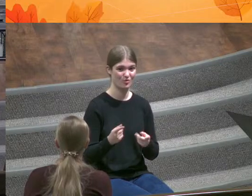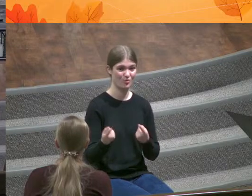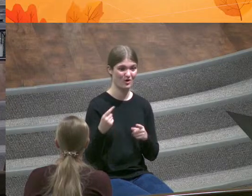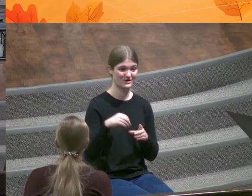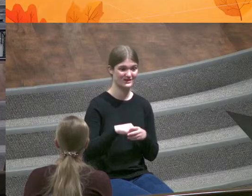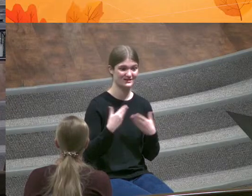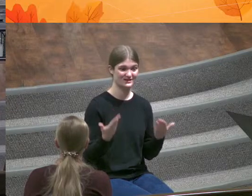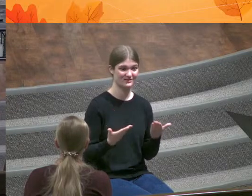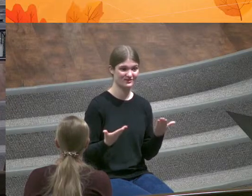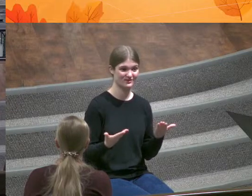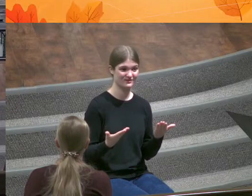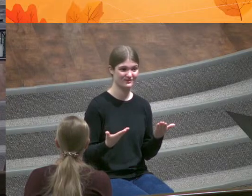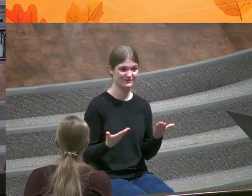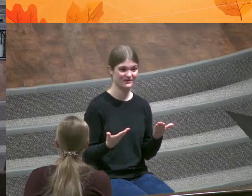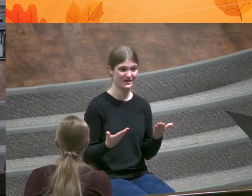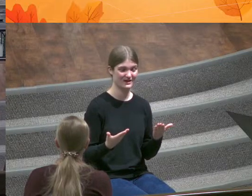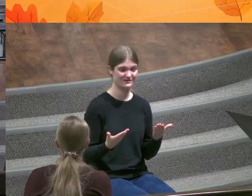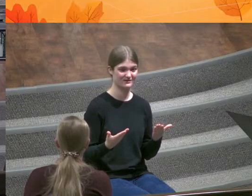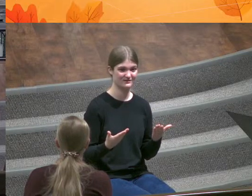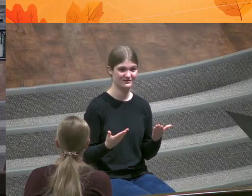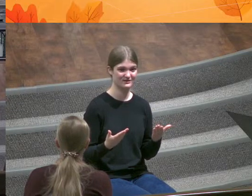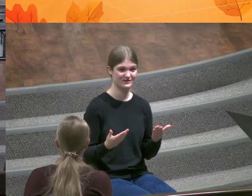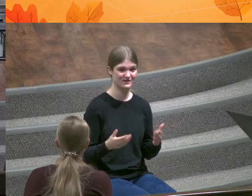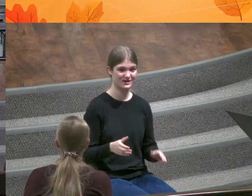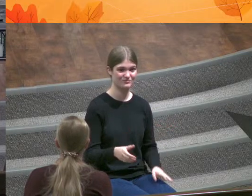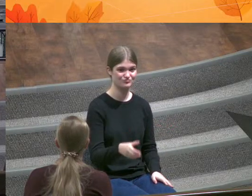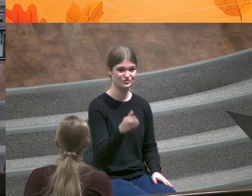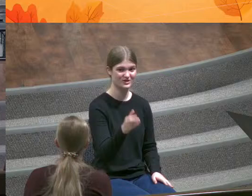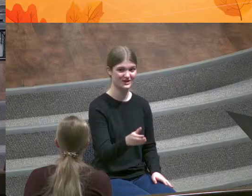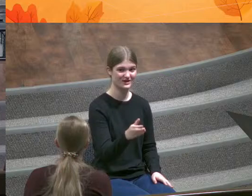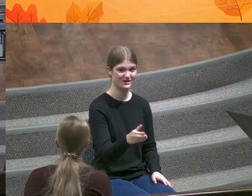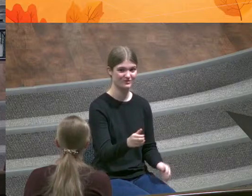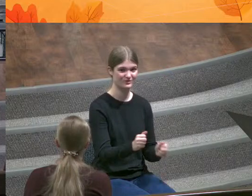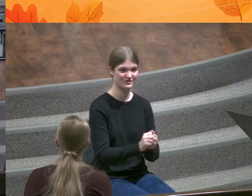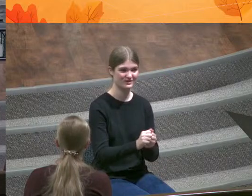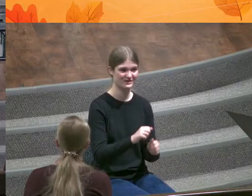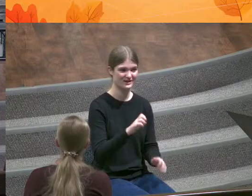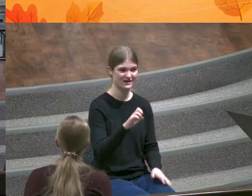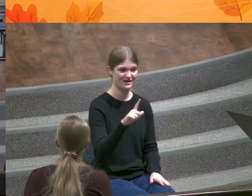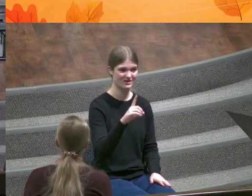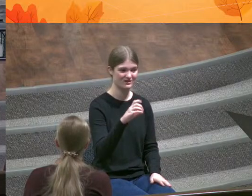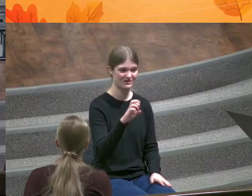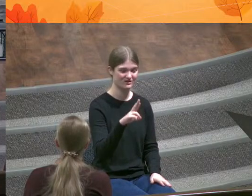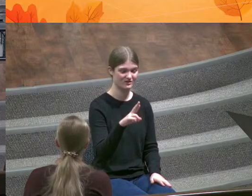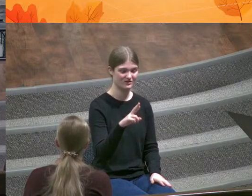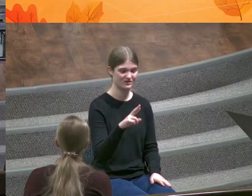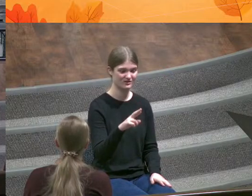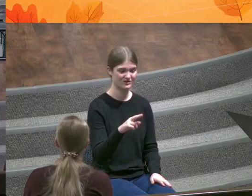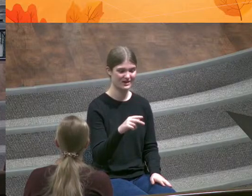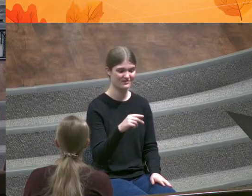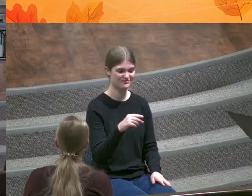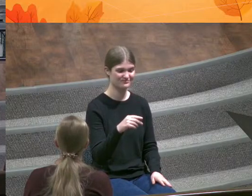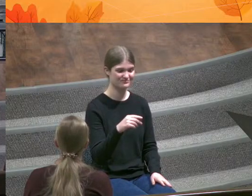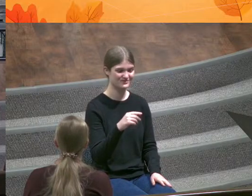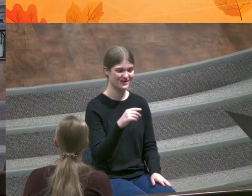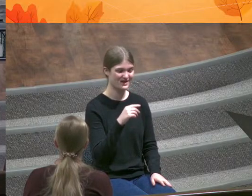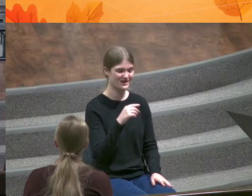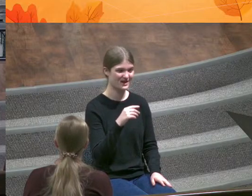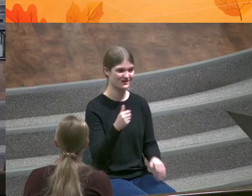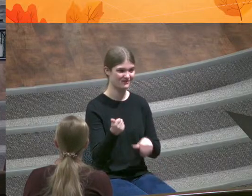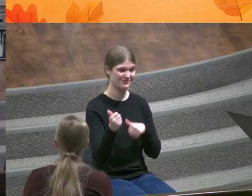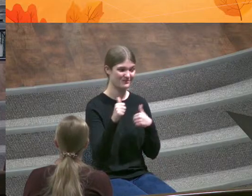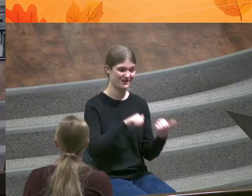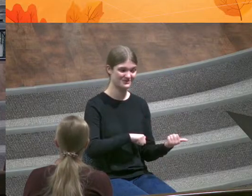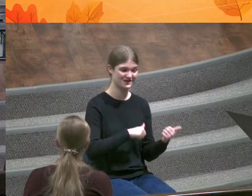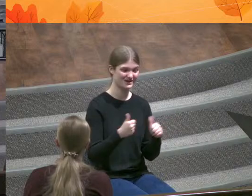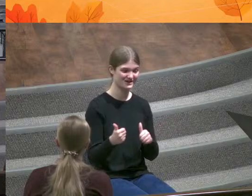here, given their hand to some minister or elder. They've gone back there. They've confessed the name of Jesus. They've gone